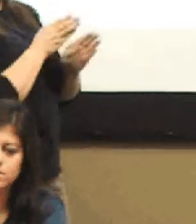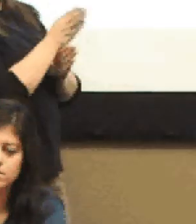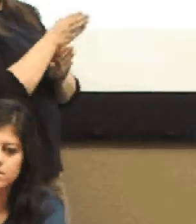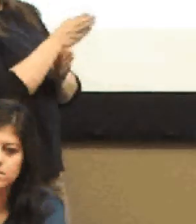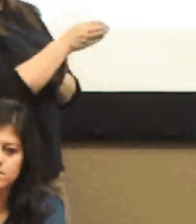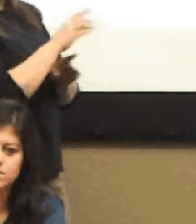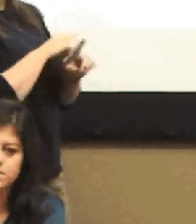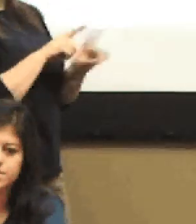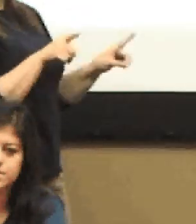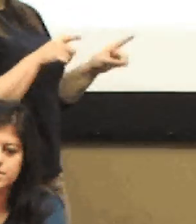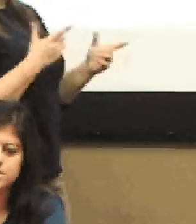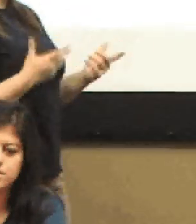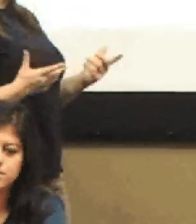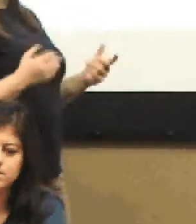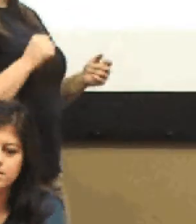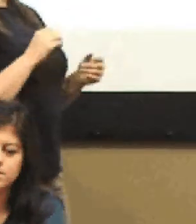But